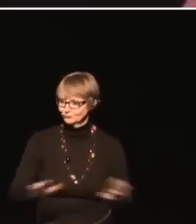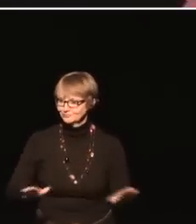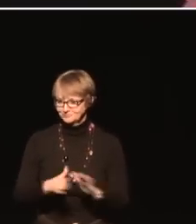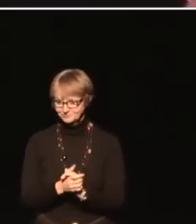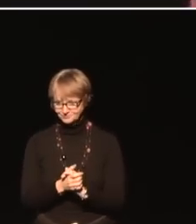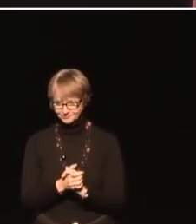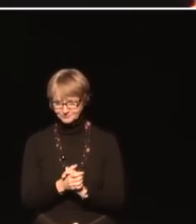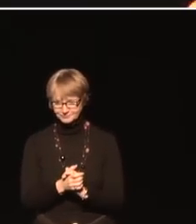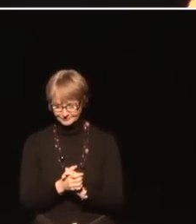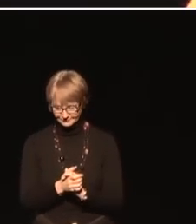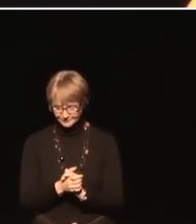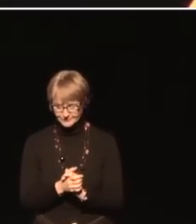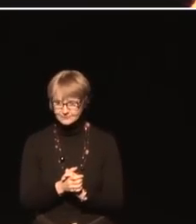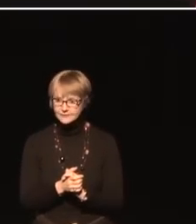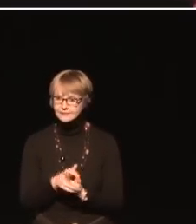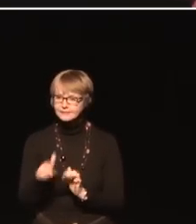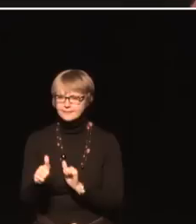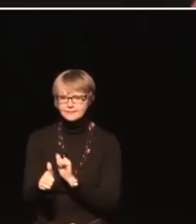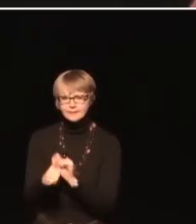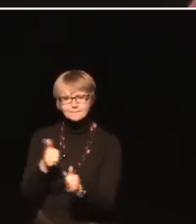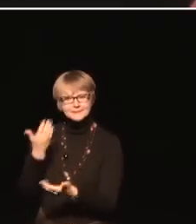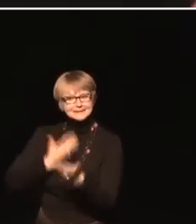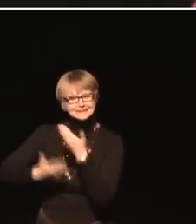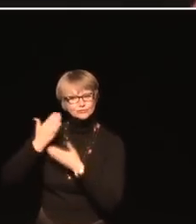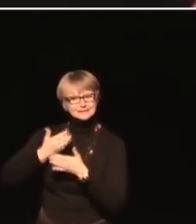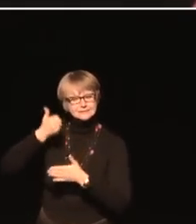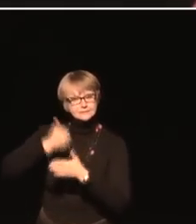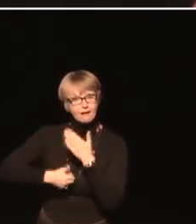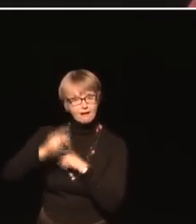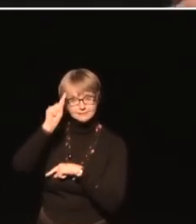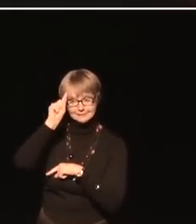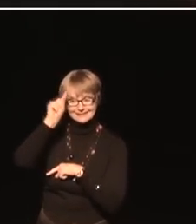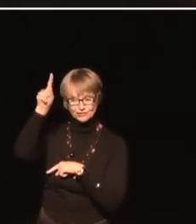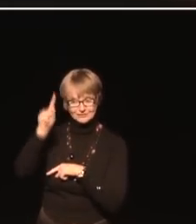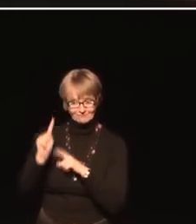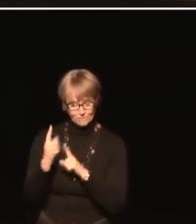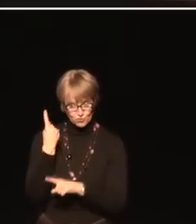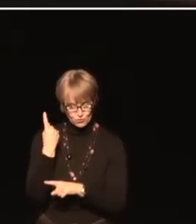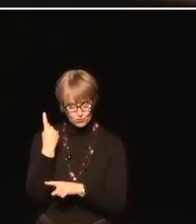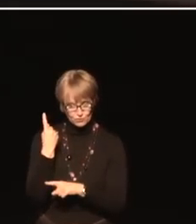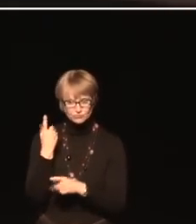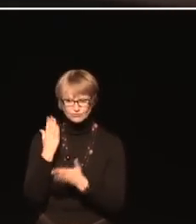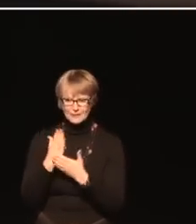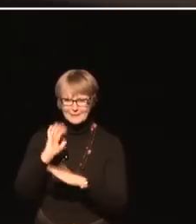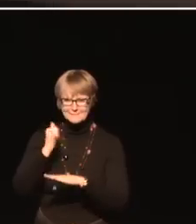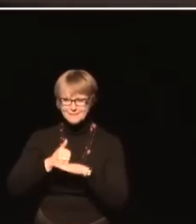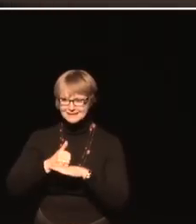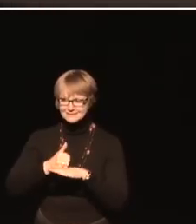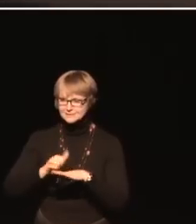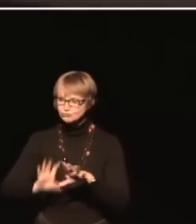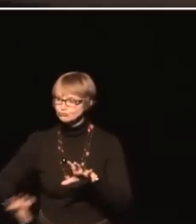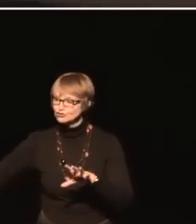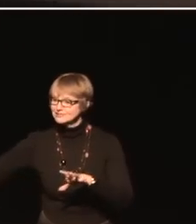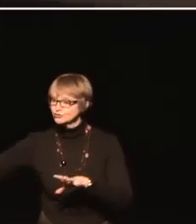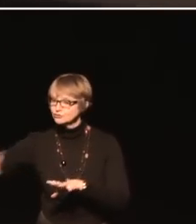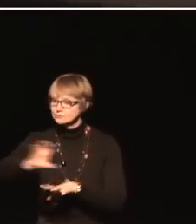The company has a history that started as an initiative out in the regions that came out of the